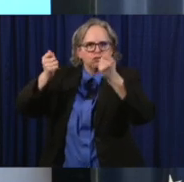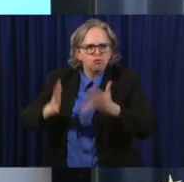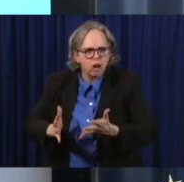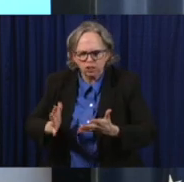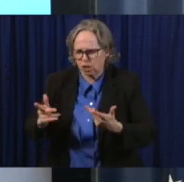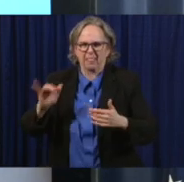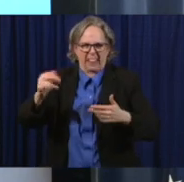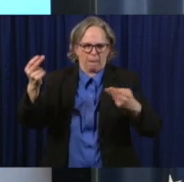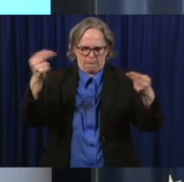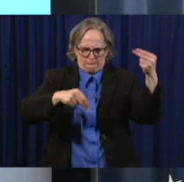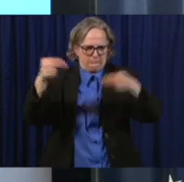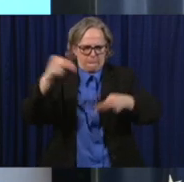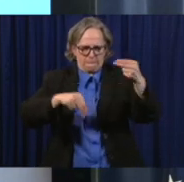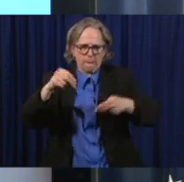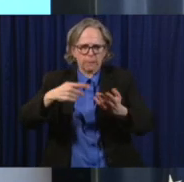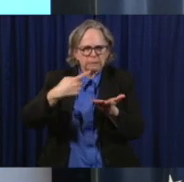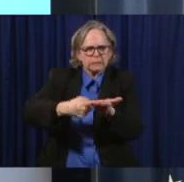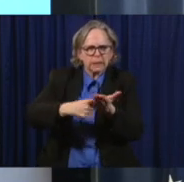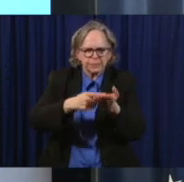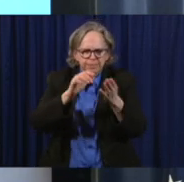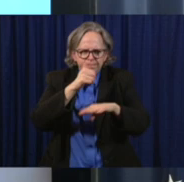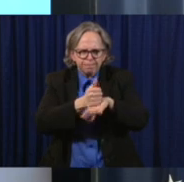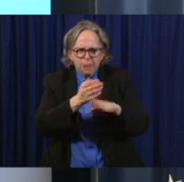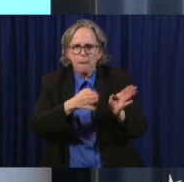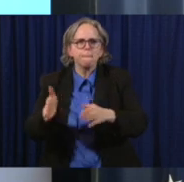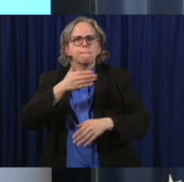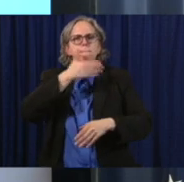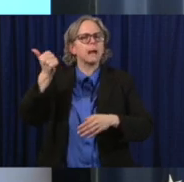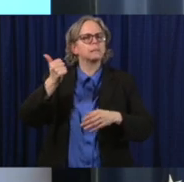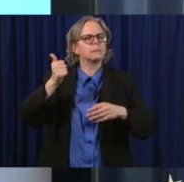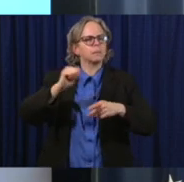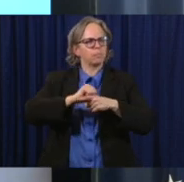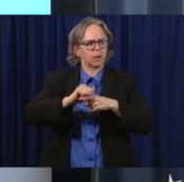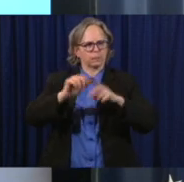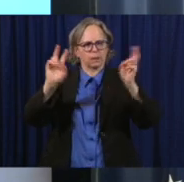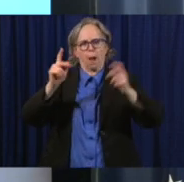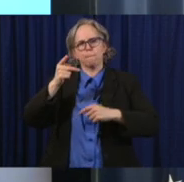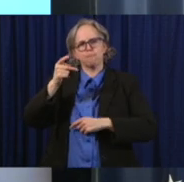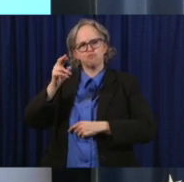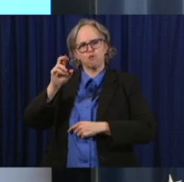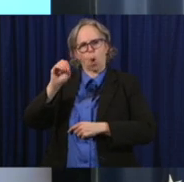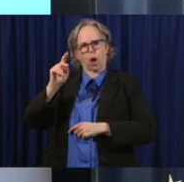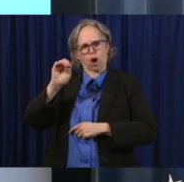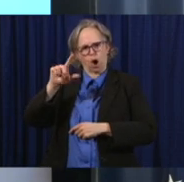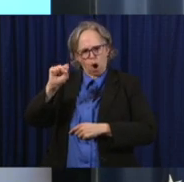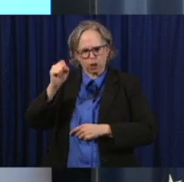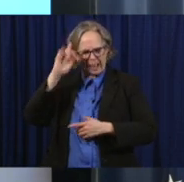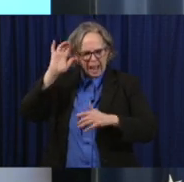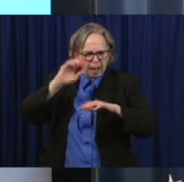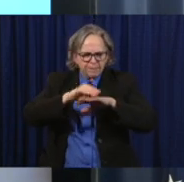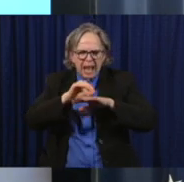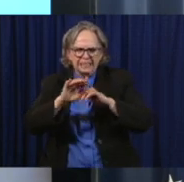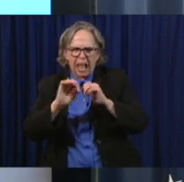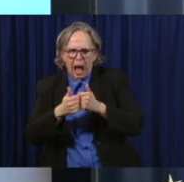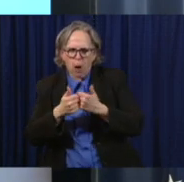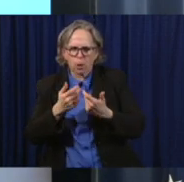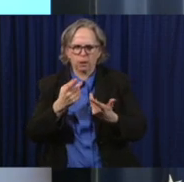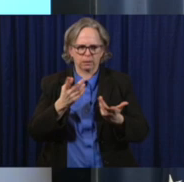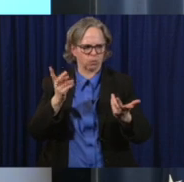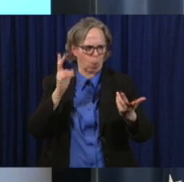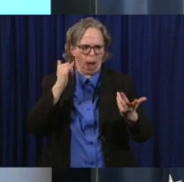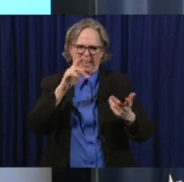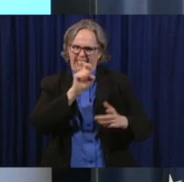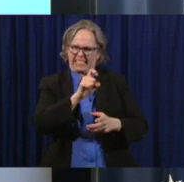with the best, most practical advice in order to assure the best clinical care for everyone served